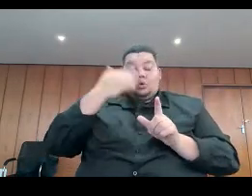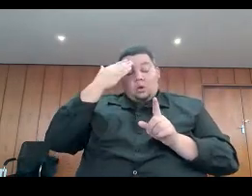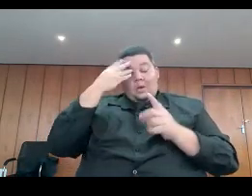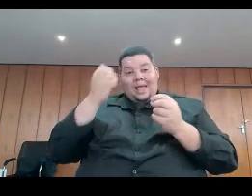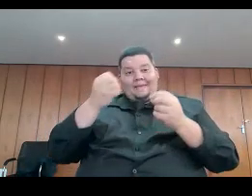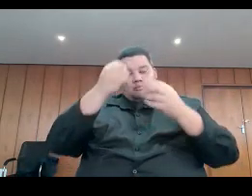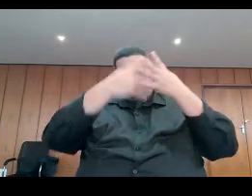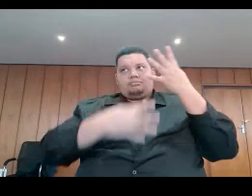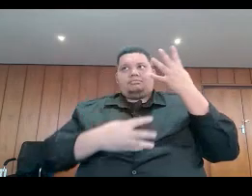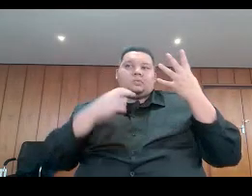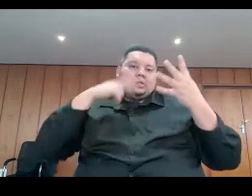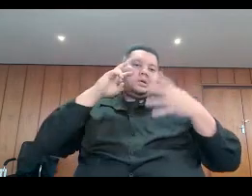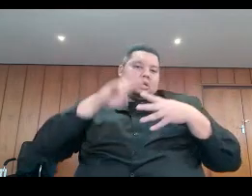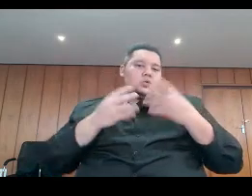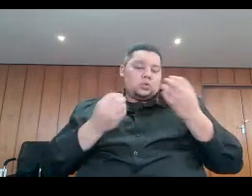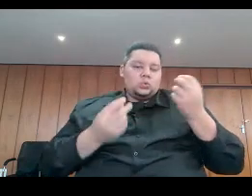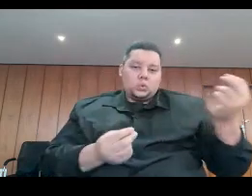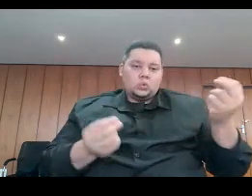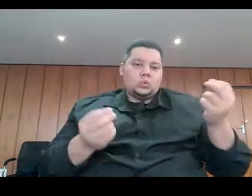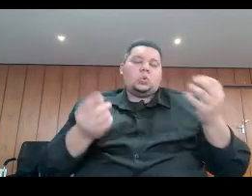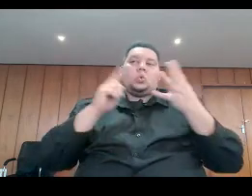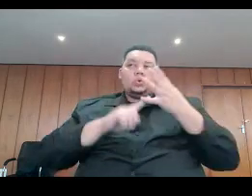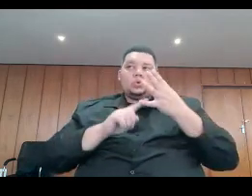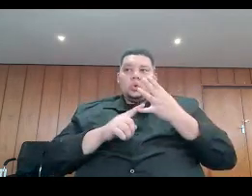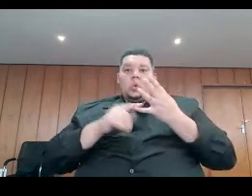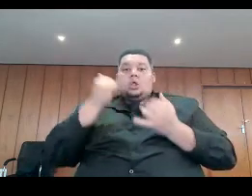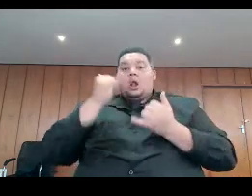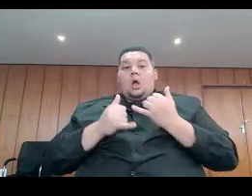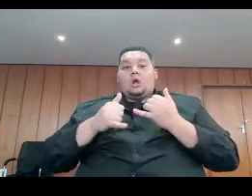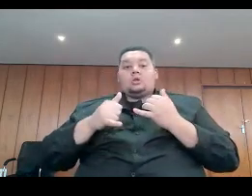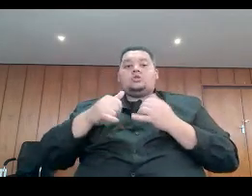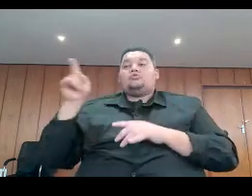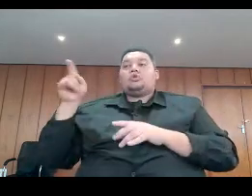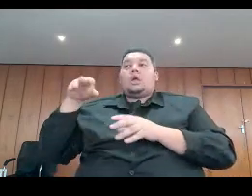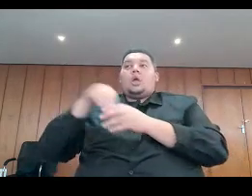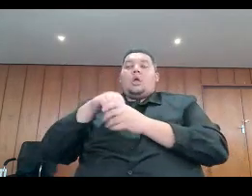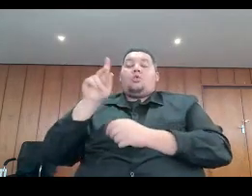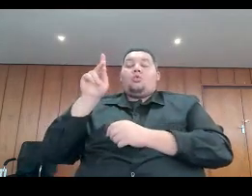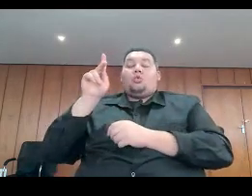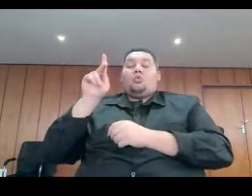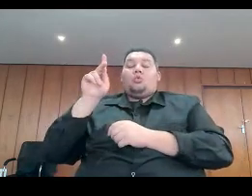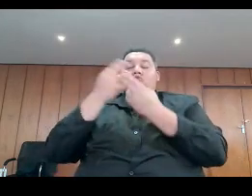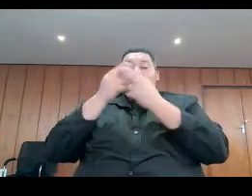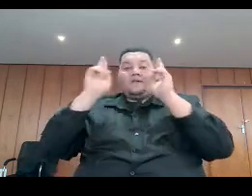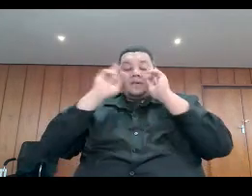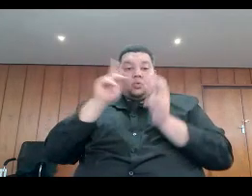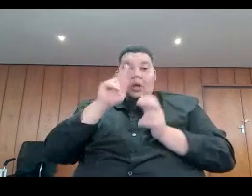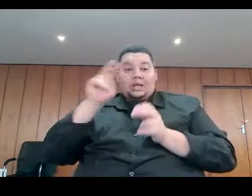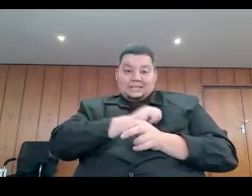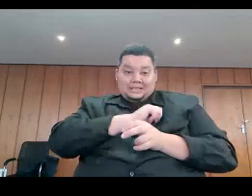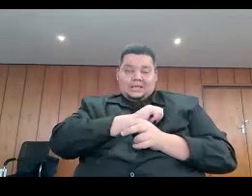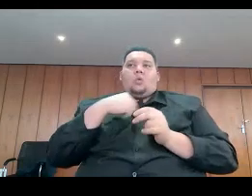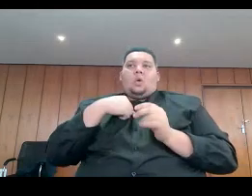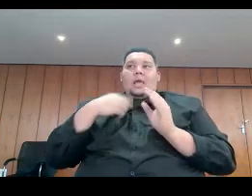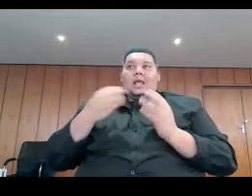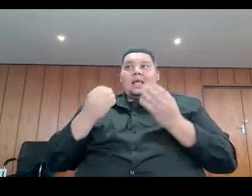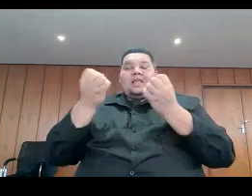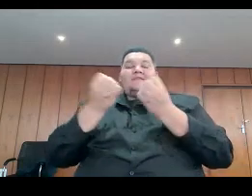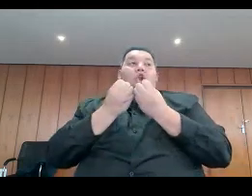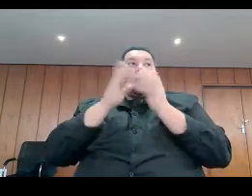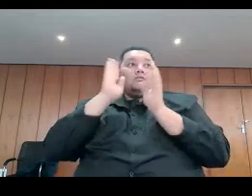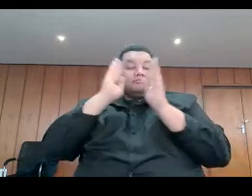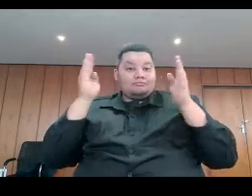that needs to be done. Last year at the University of KwaZulu-Natal, we gave much attention to the issue